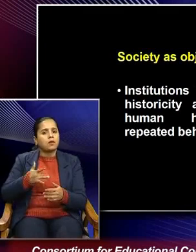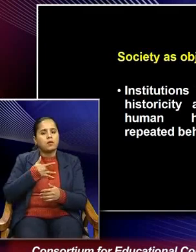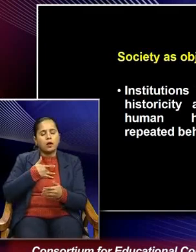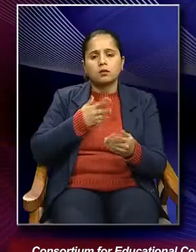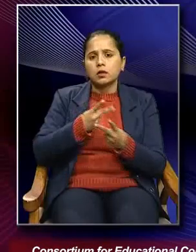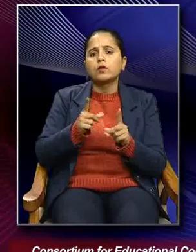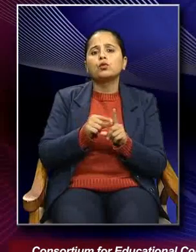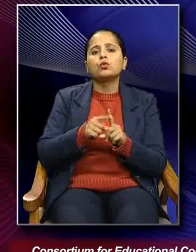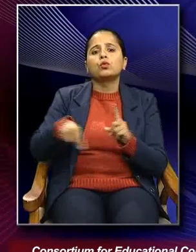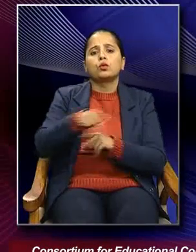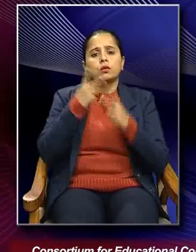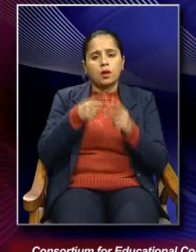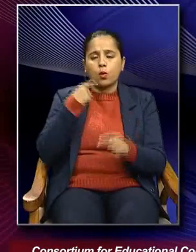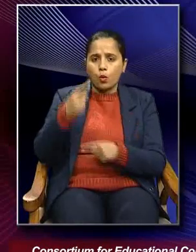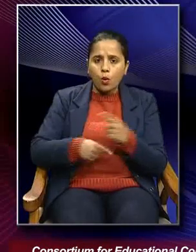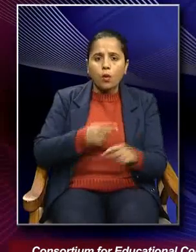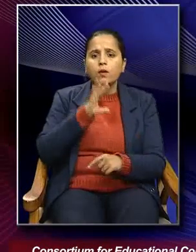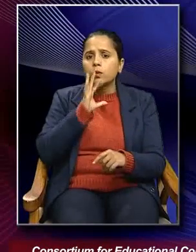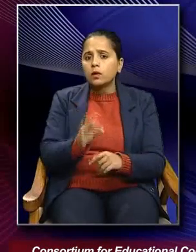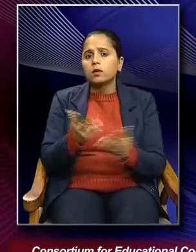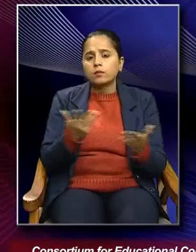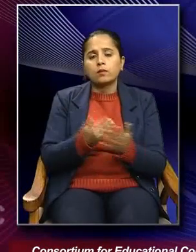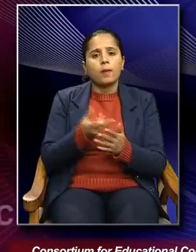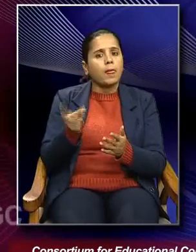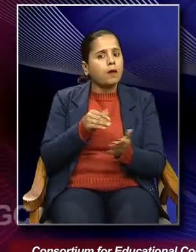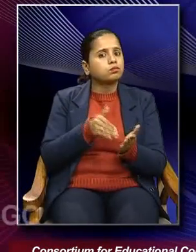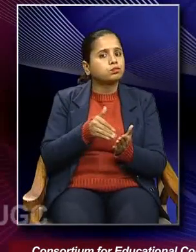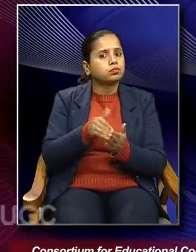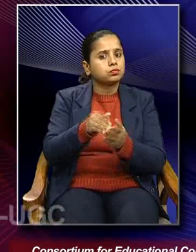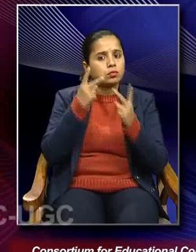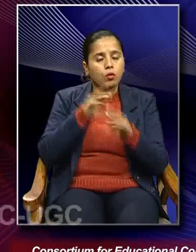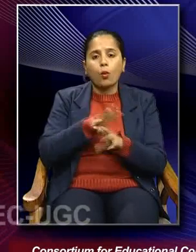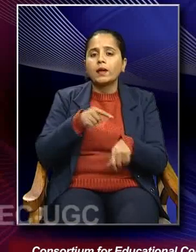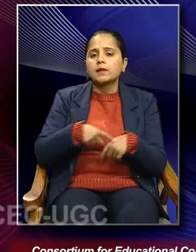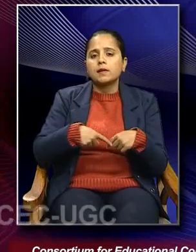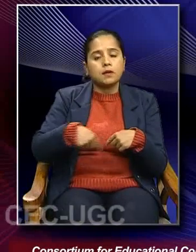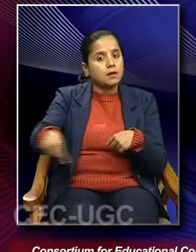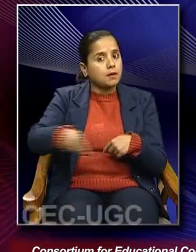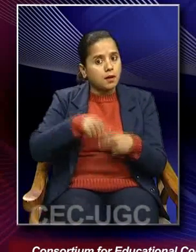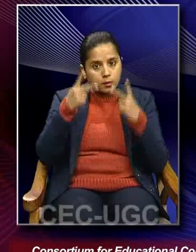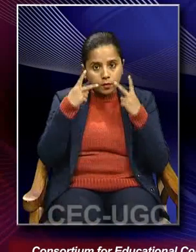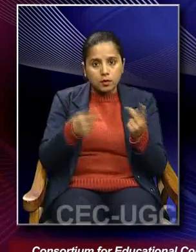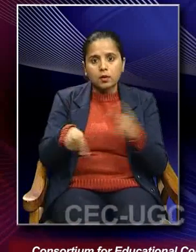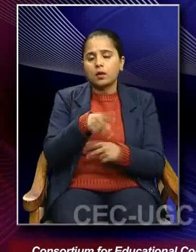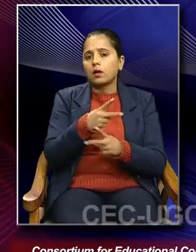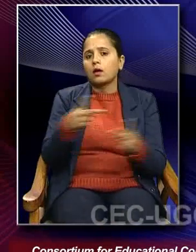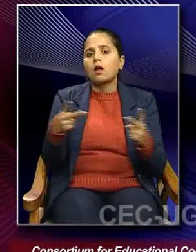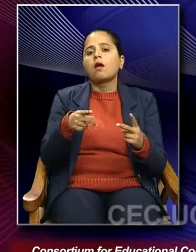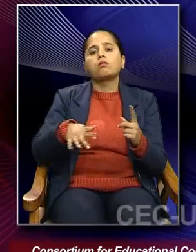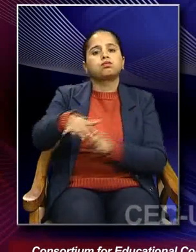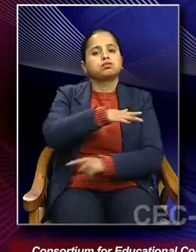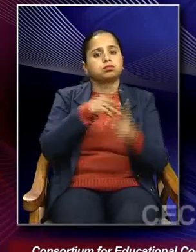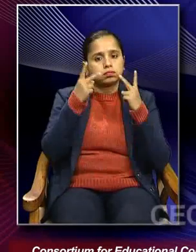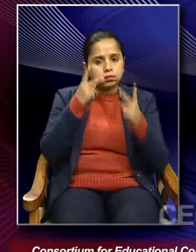pattern. Everyday reality which is repeated over a period of time, across space,